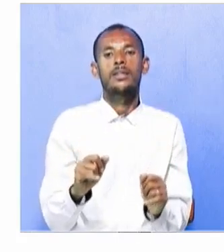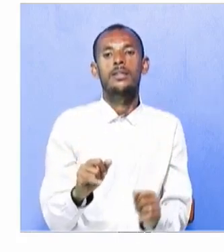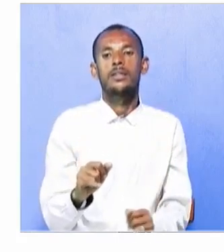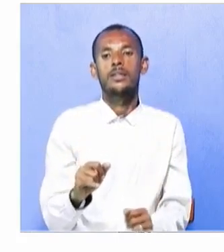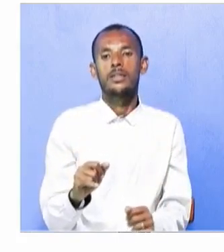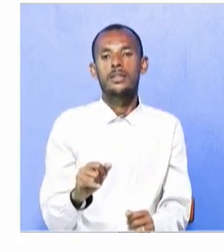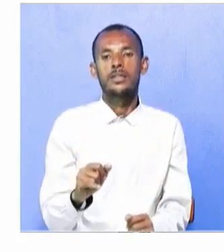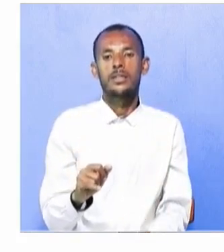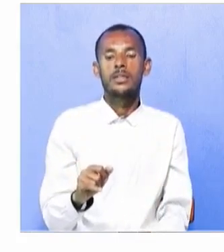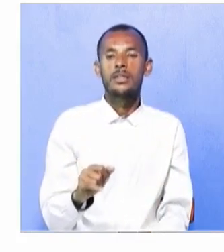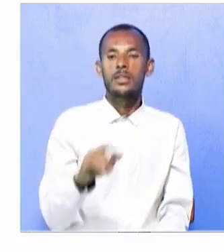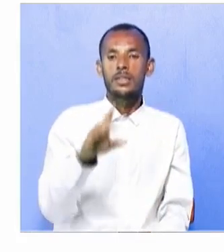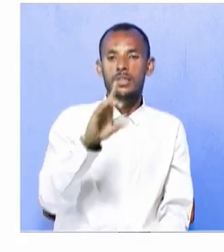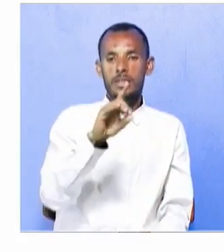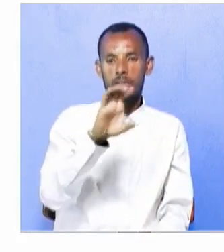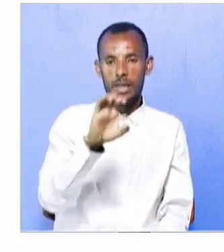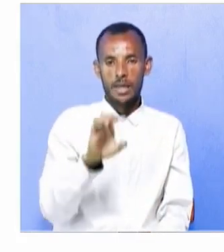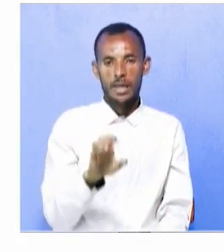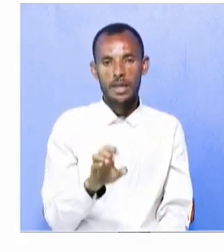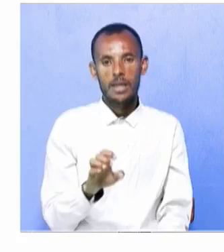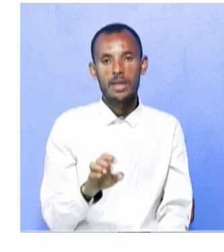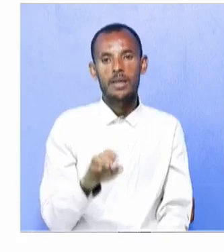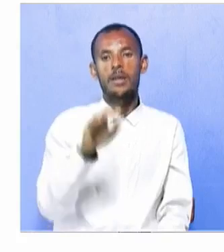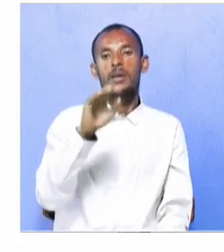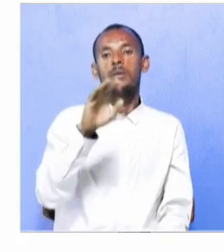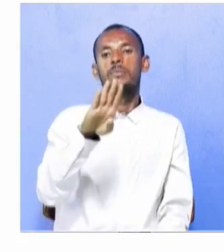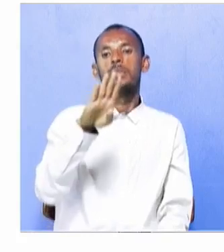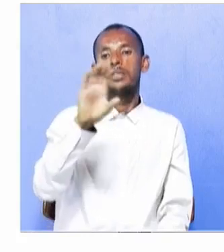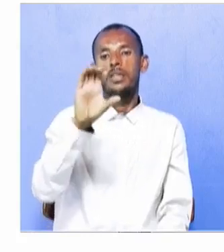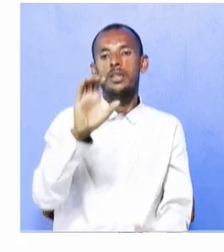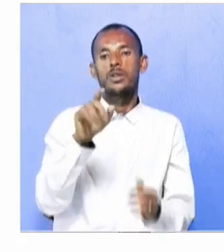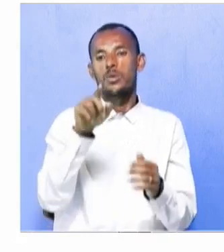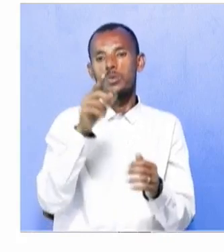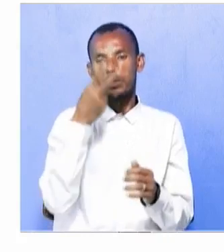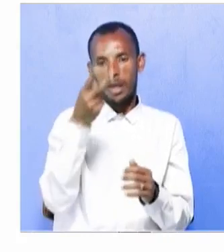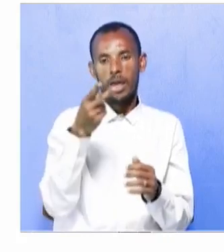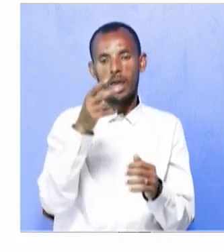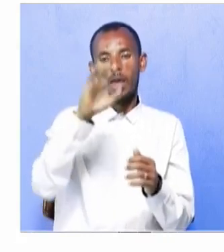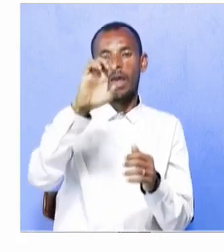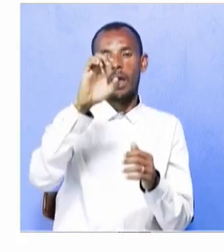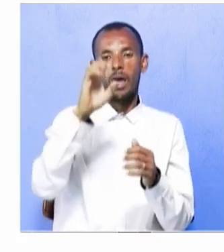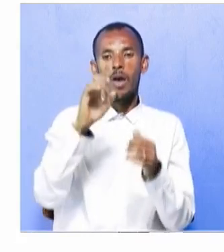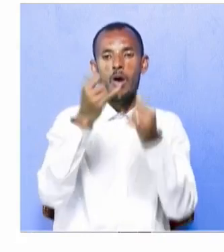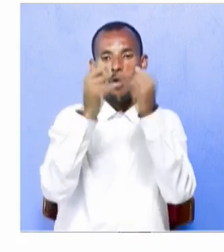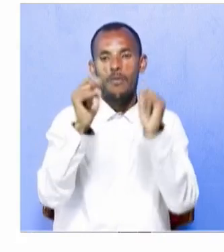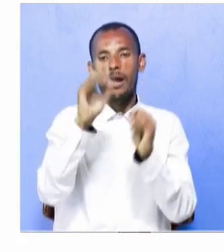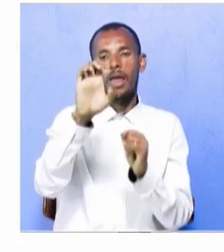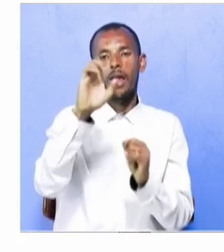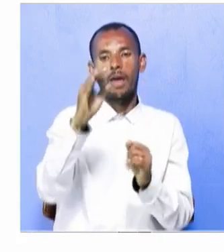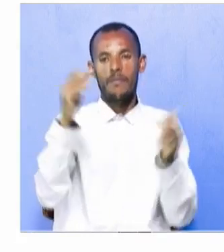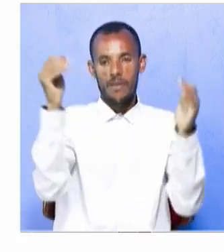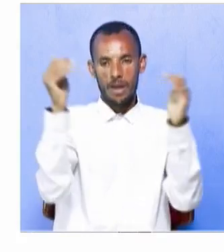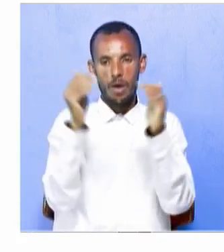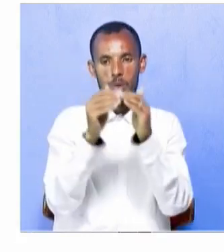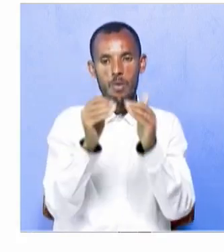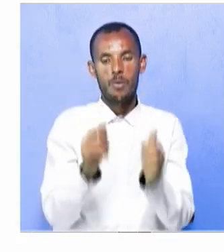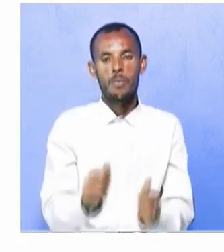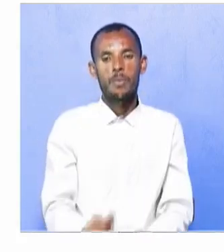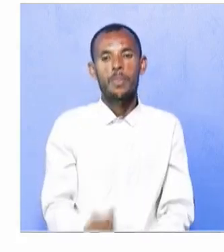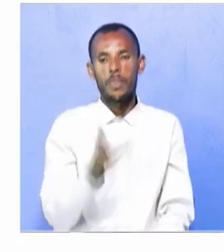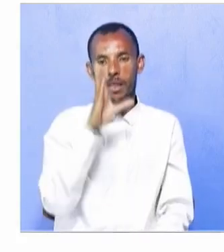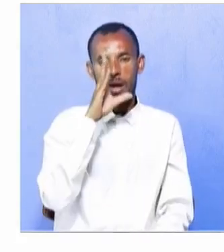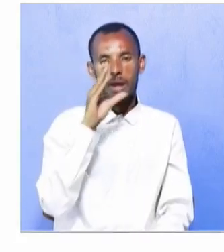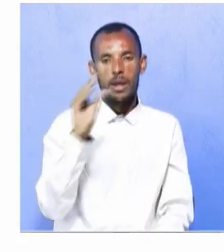you take this one, then whenever you take BC, you take EF, BC over EF,